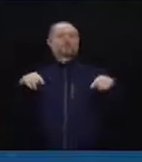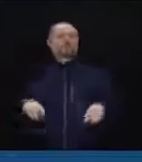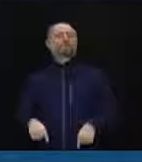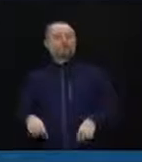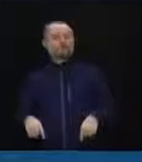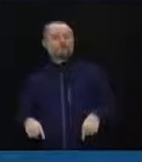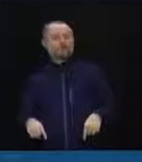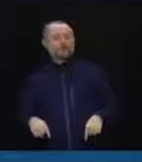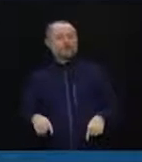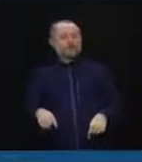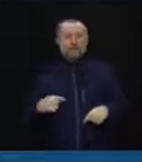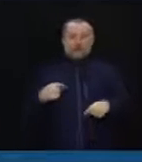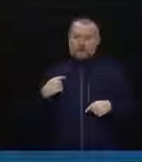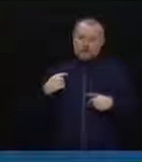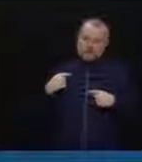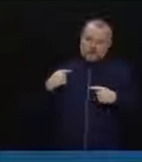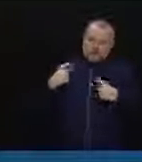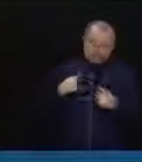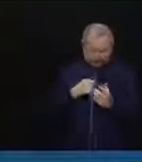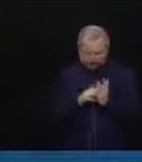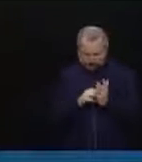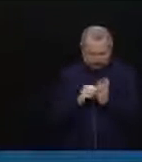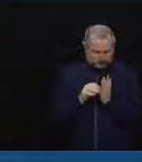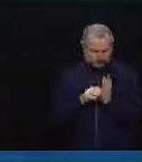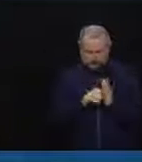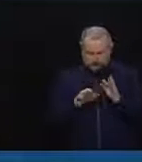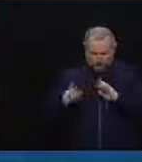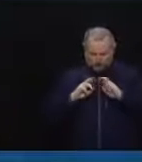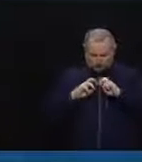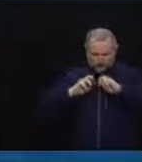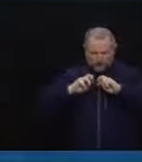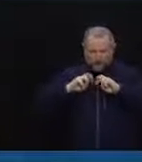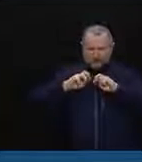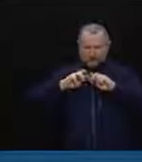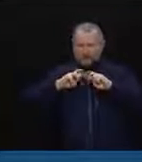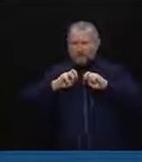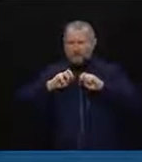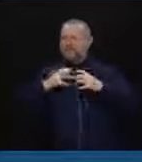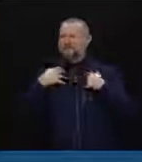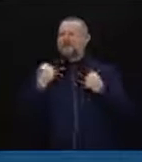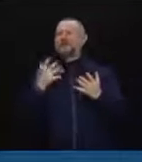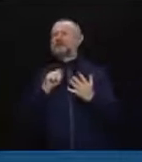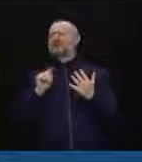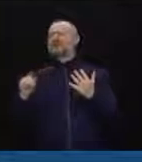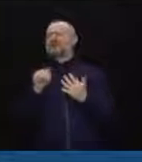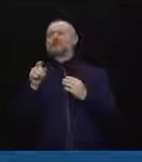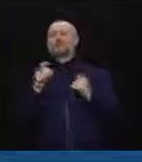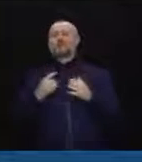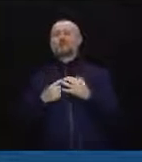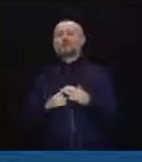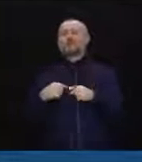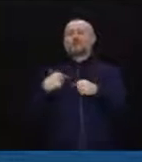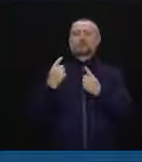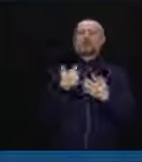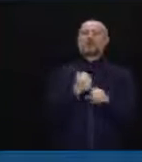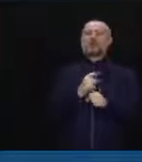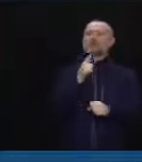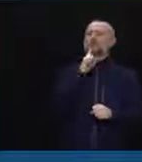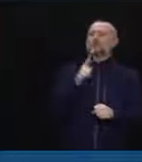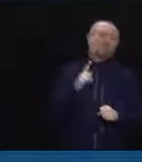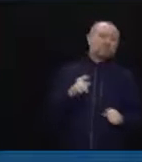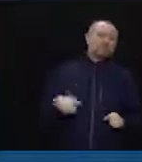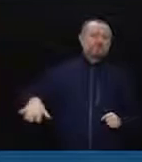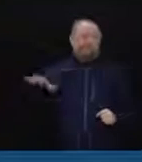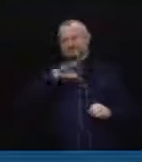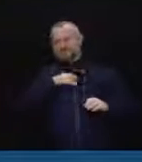individuals who've been experiencing this from the very beginning. We want to make sure that they know that we are taking it seriously. just acknowledging that it exists and taking